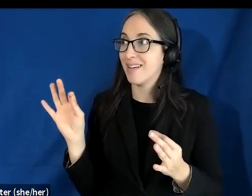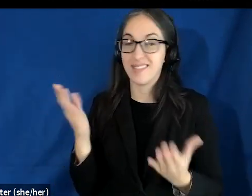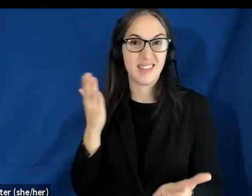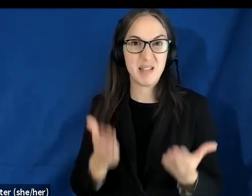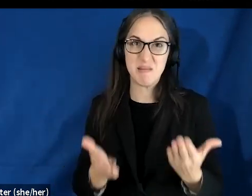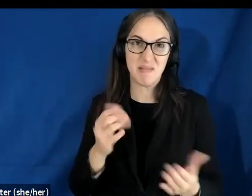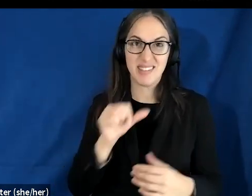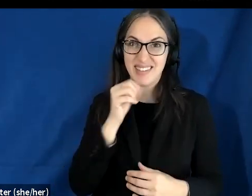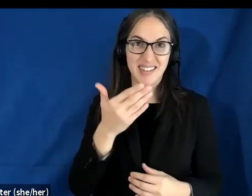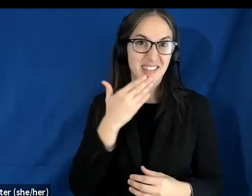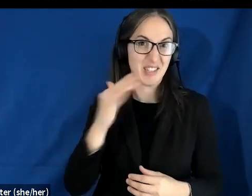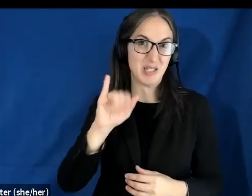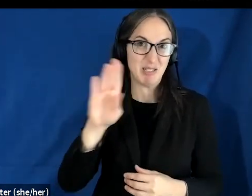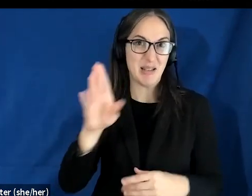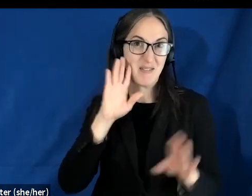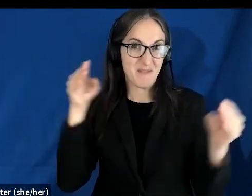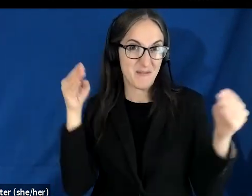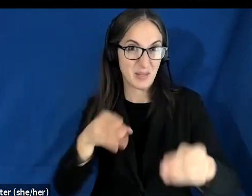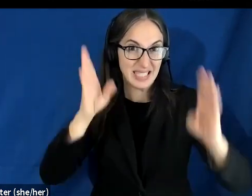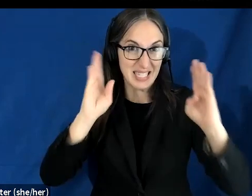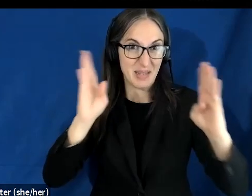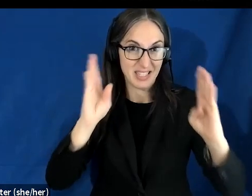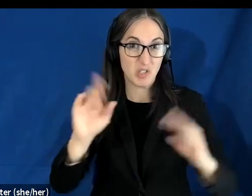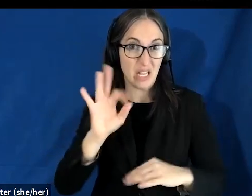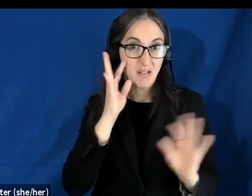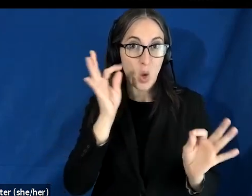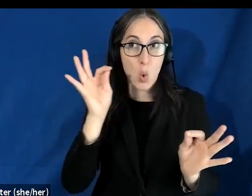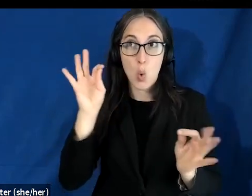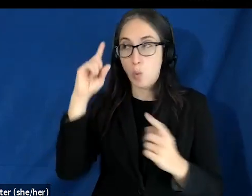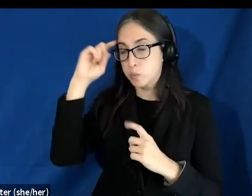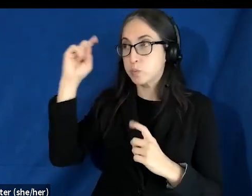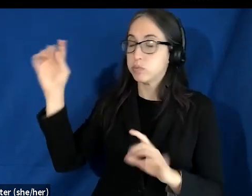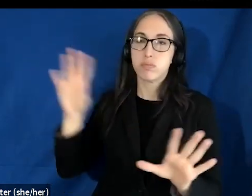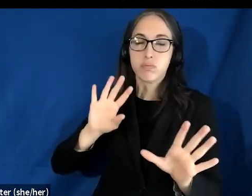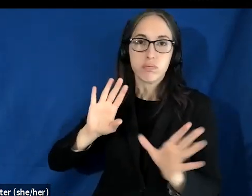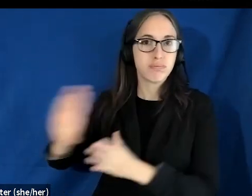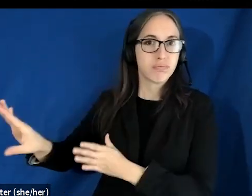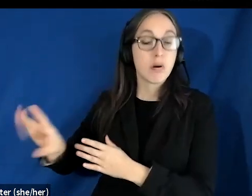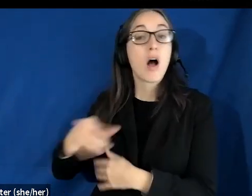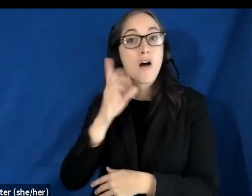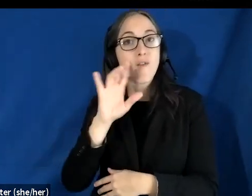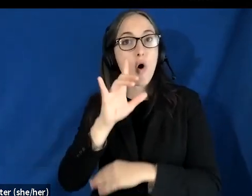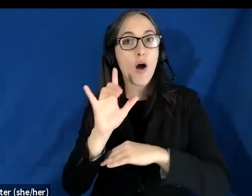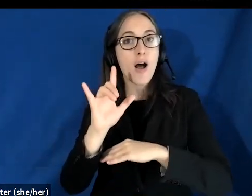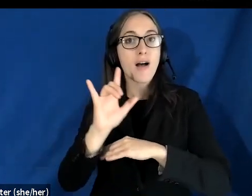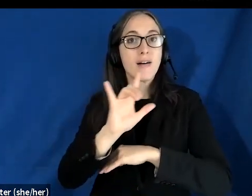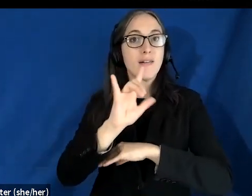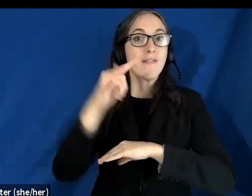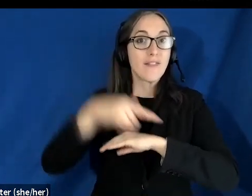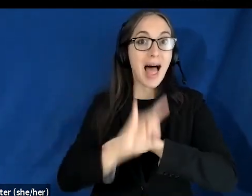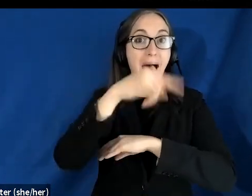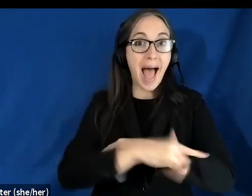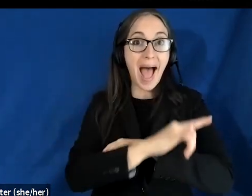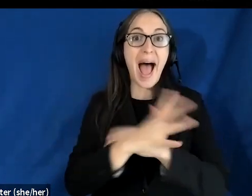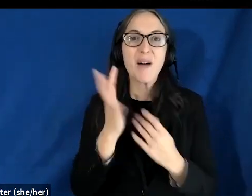good job of focusing on paying attention. And so for the flight, I wanted to just figure out, will it work